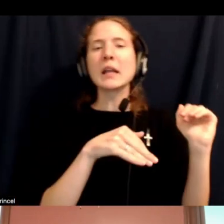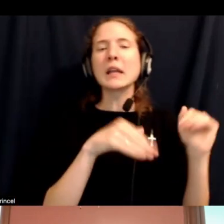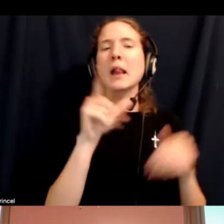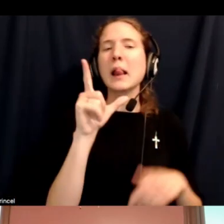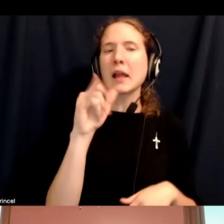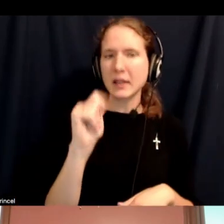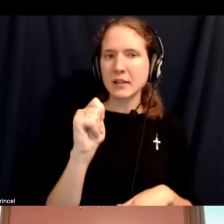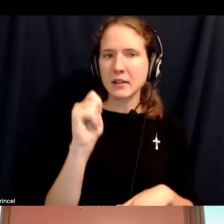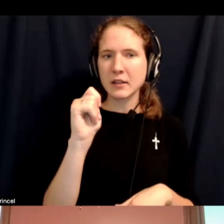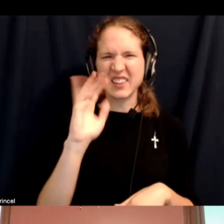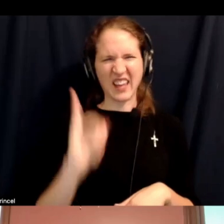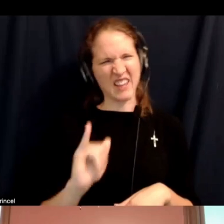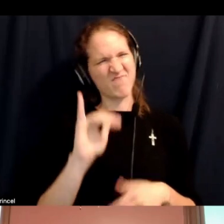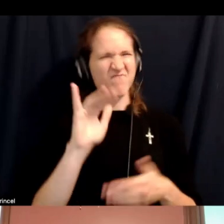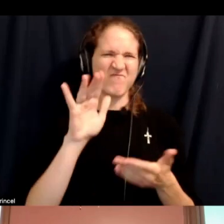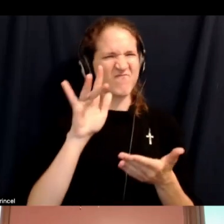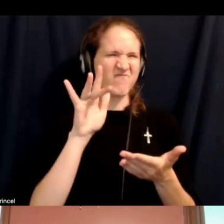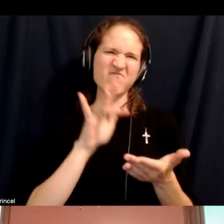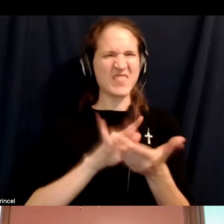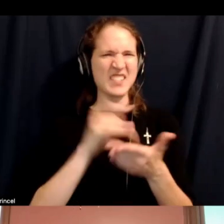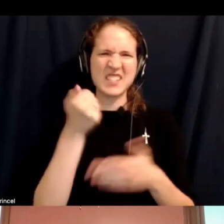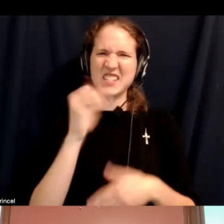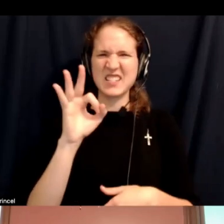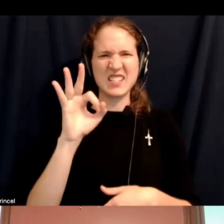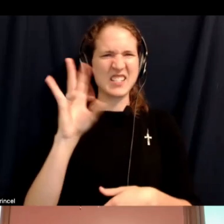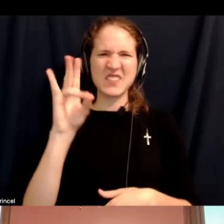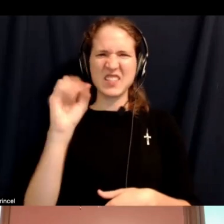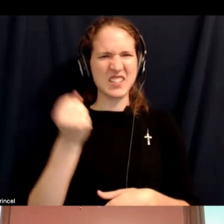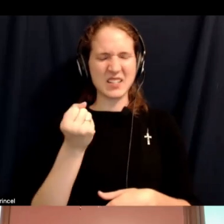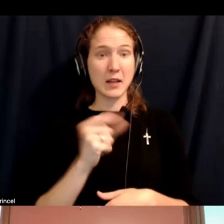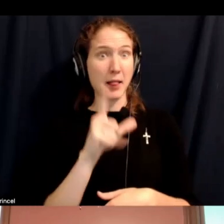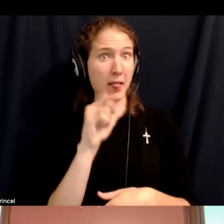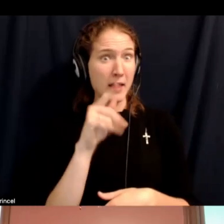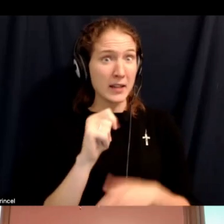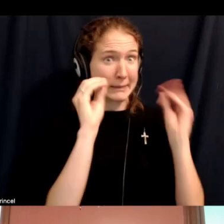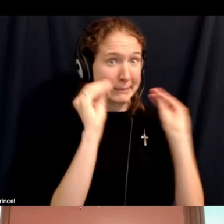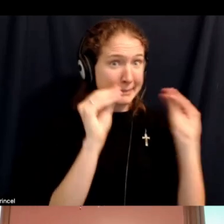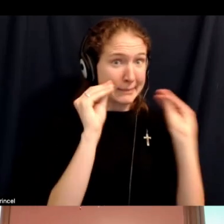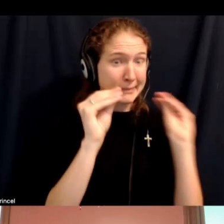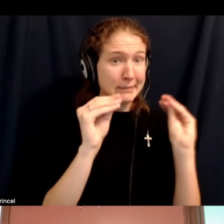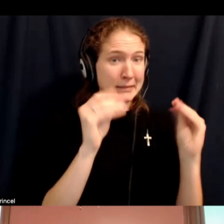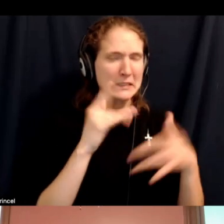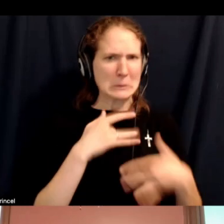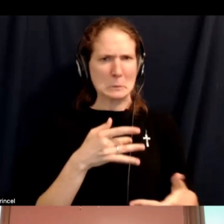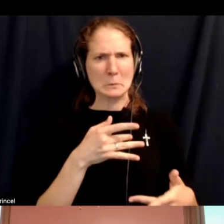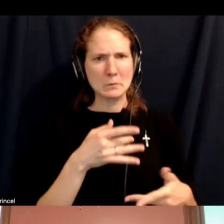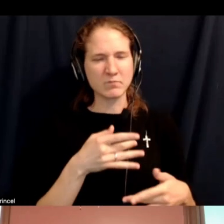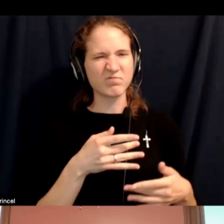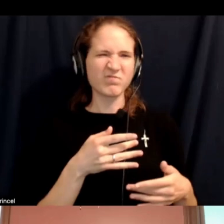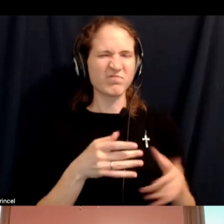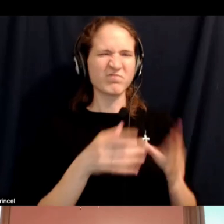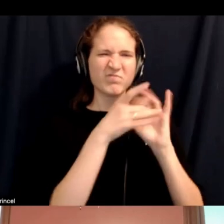mid 70s. And the teaching of literature was very tied up with deconstructionism